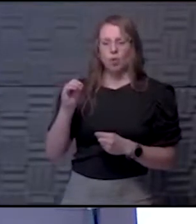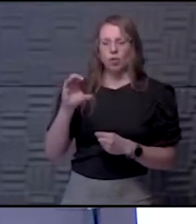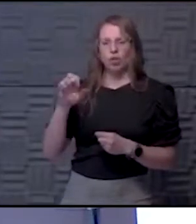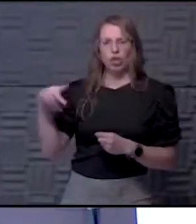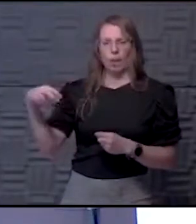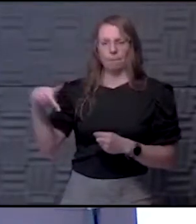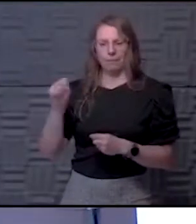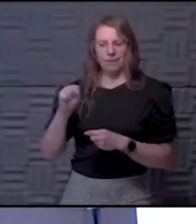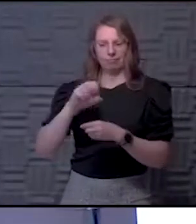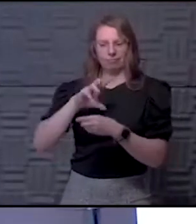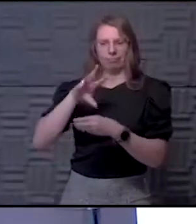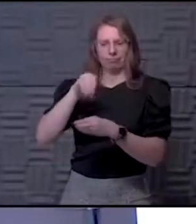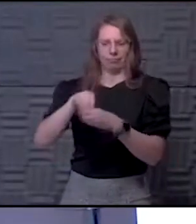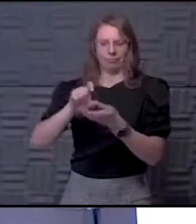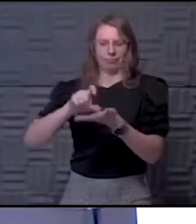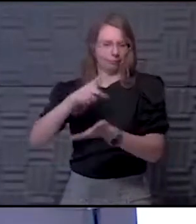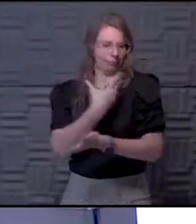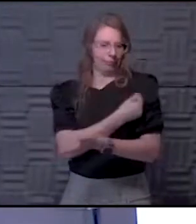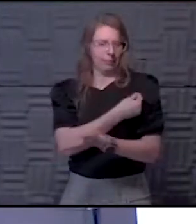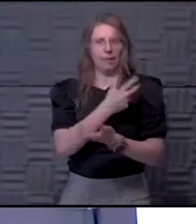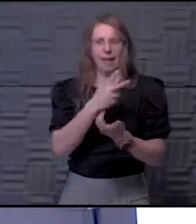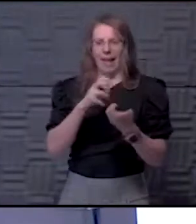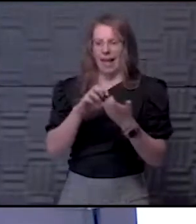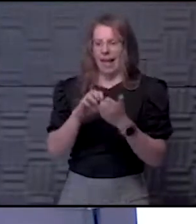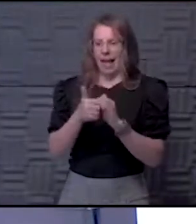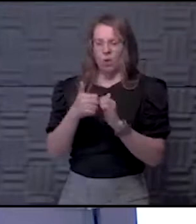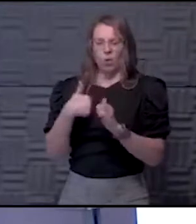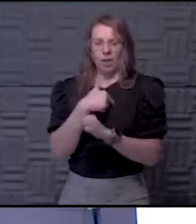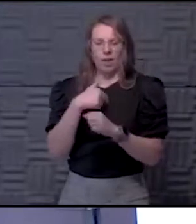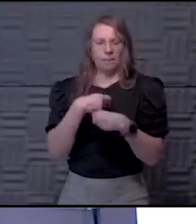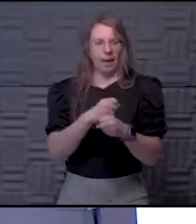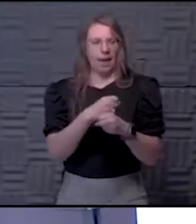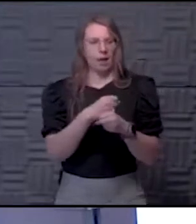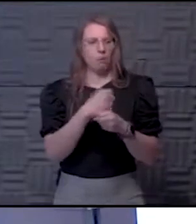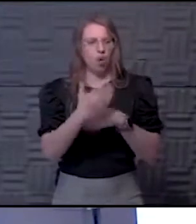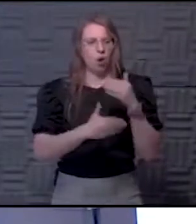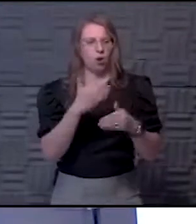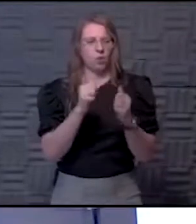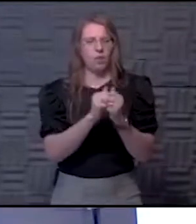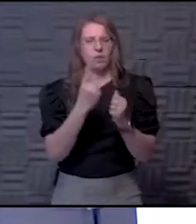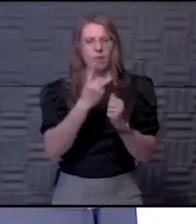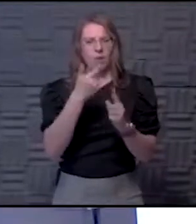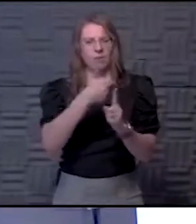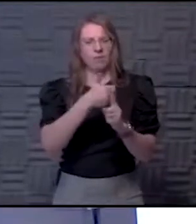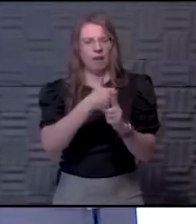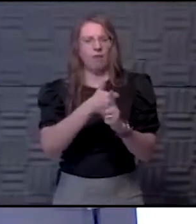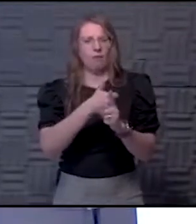how can we even make progress with someone who is in that place?